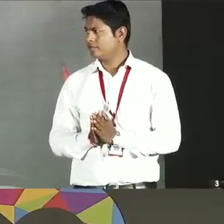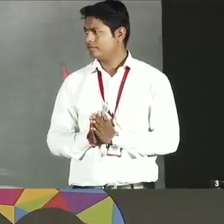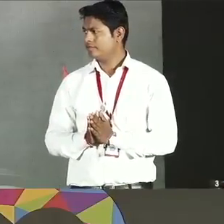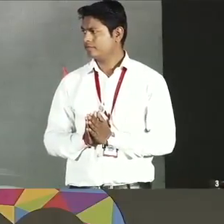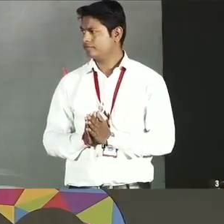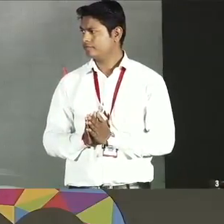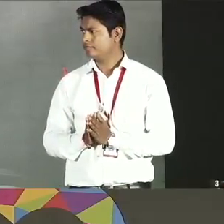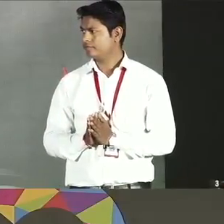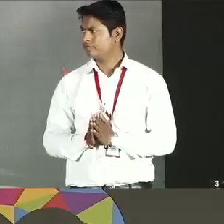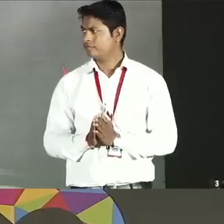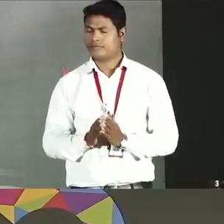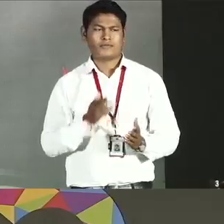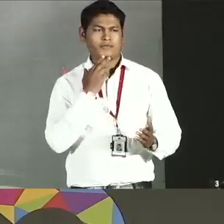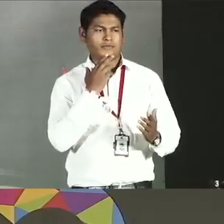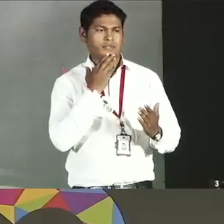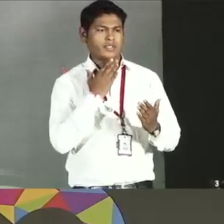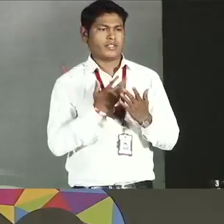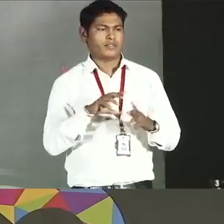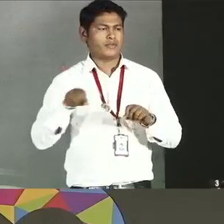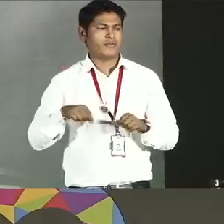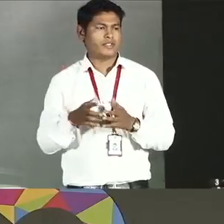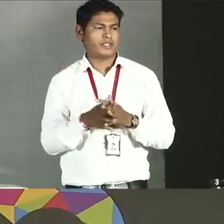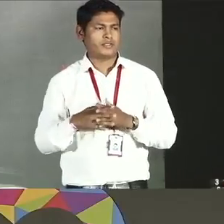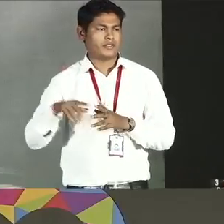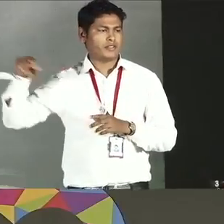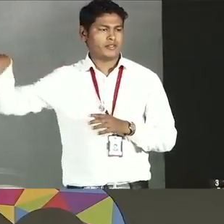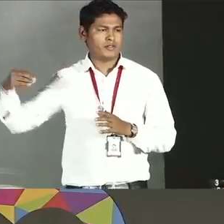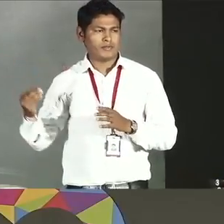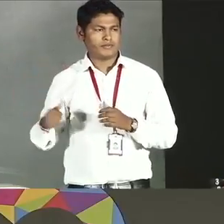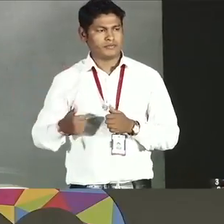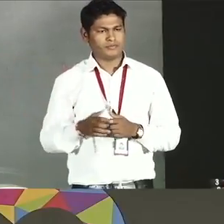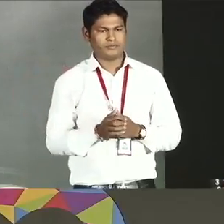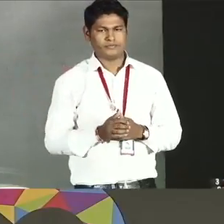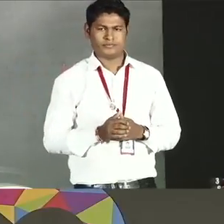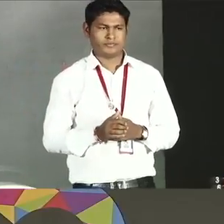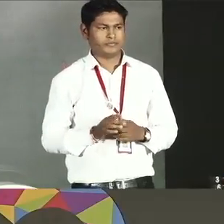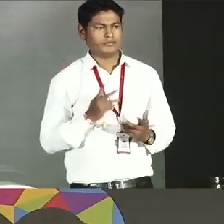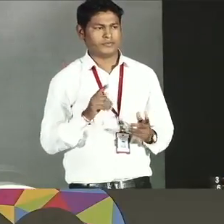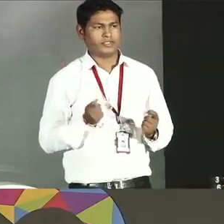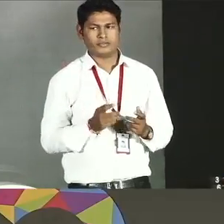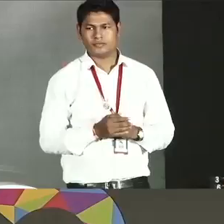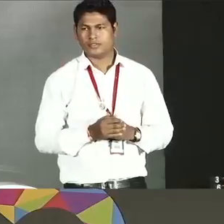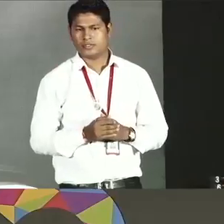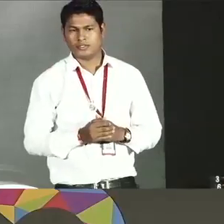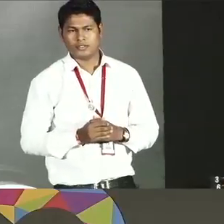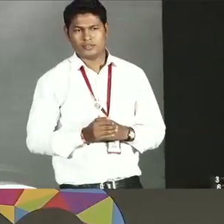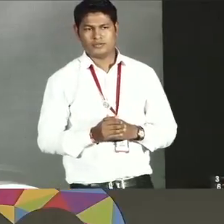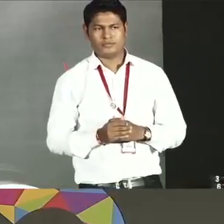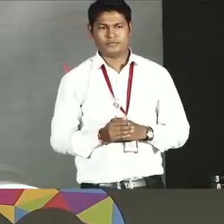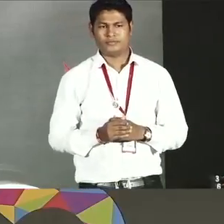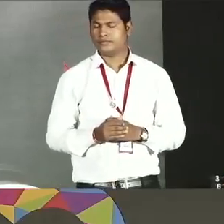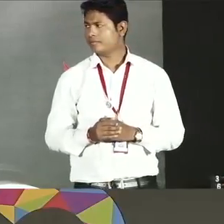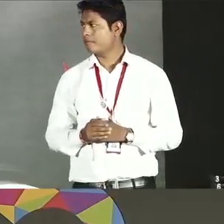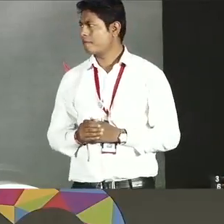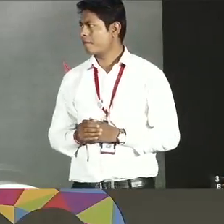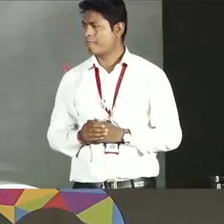him say you're not supposed to use the word inspirational. I was actually going to use the word impressive. It's impressive the collection of people that he's brought together. The